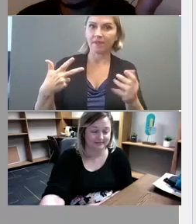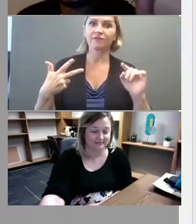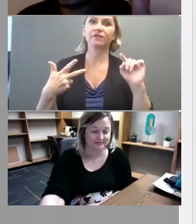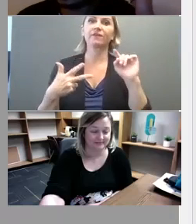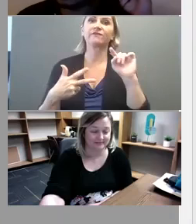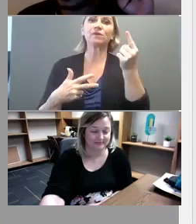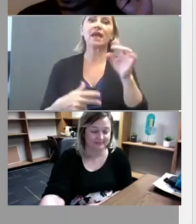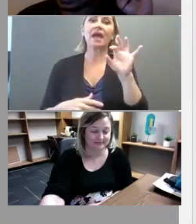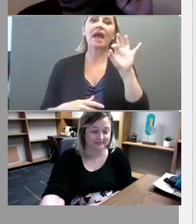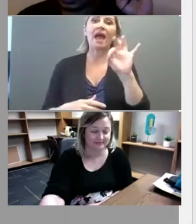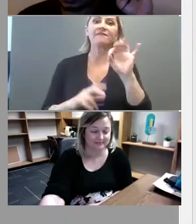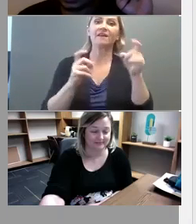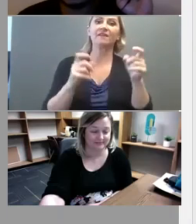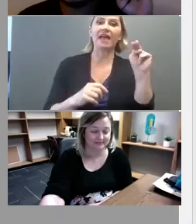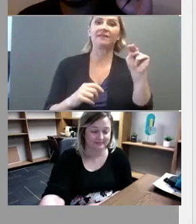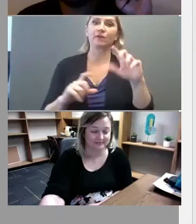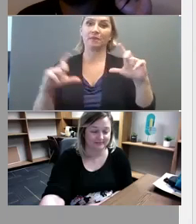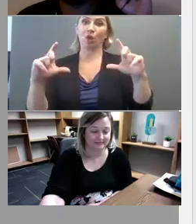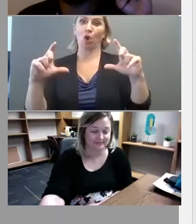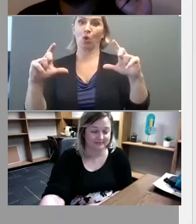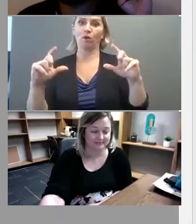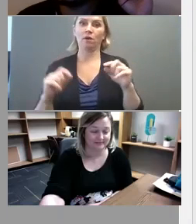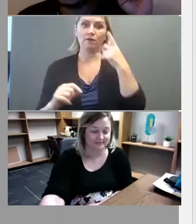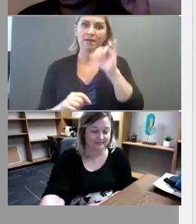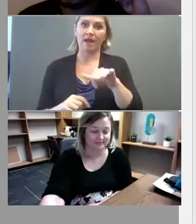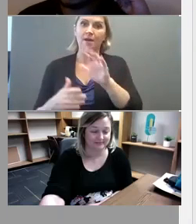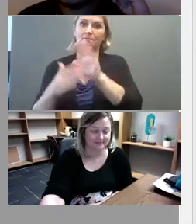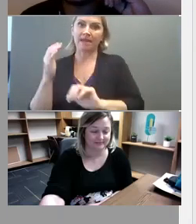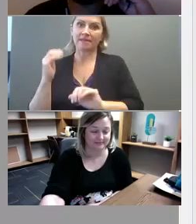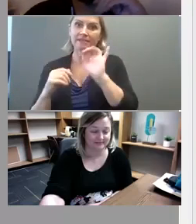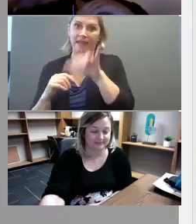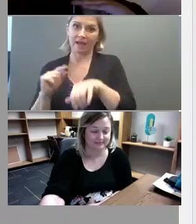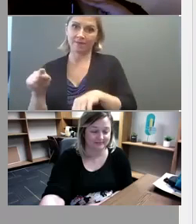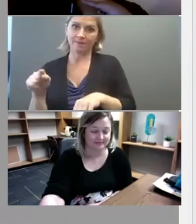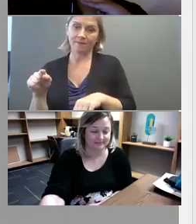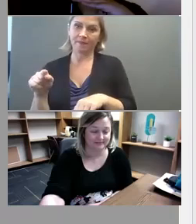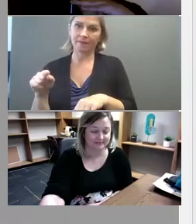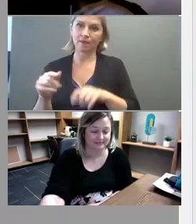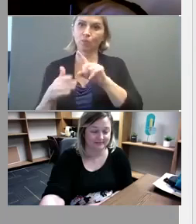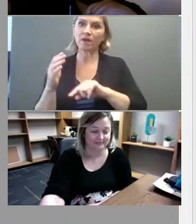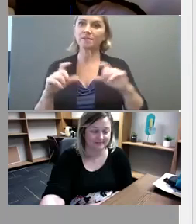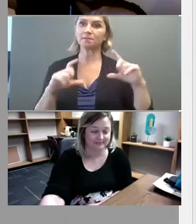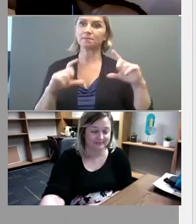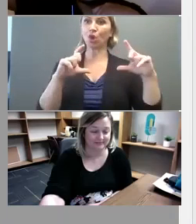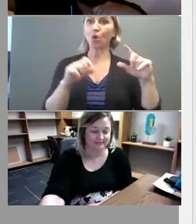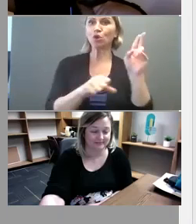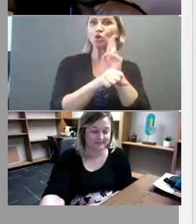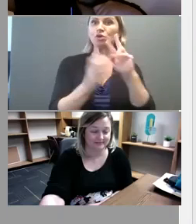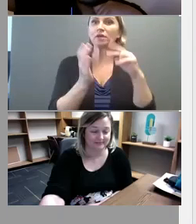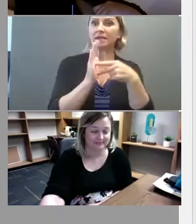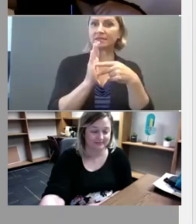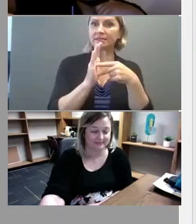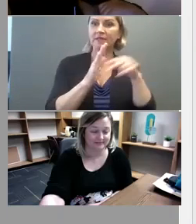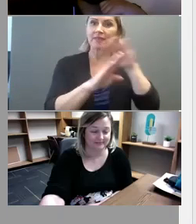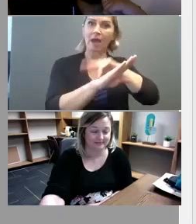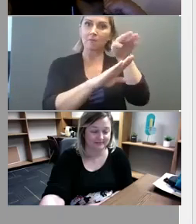f of n is big O of this particular equation minus this epsilon. And what does big O usually mean? Big O means the upper bound,